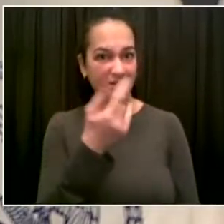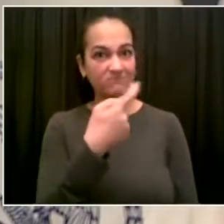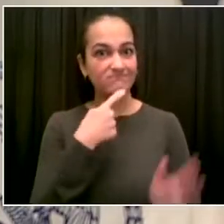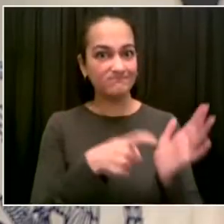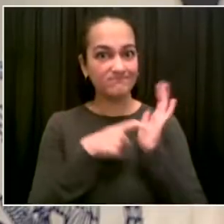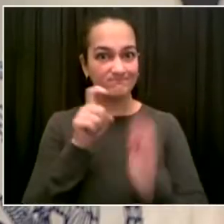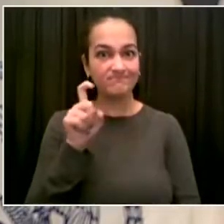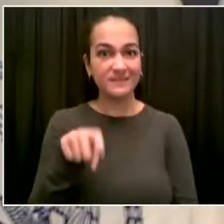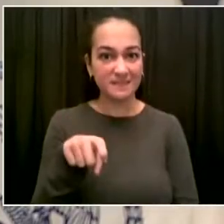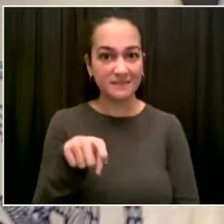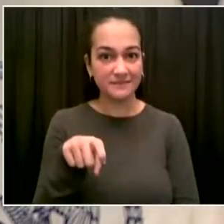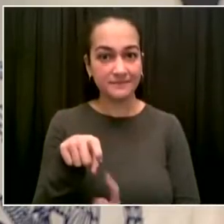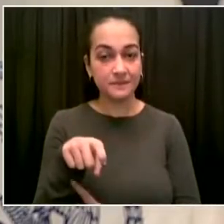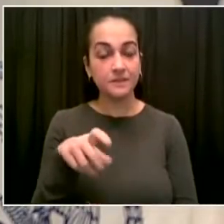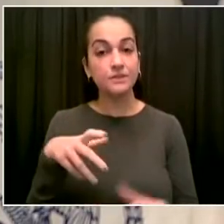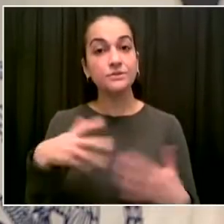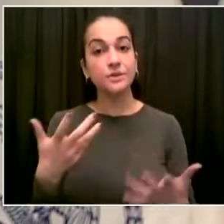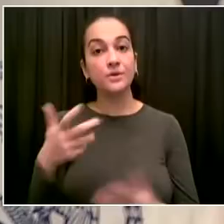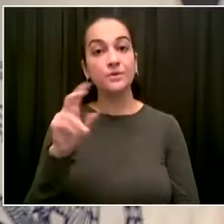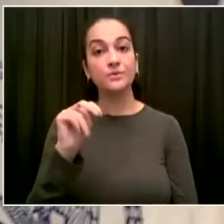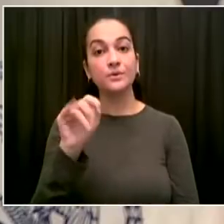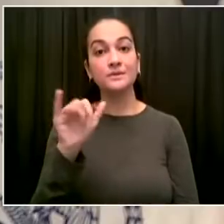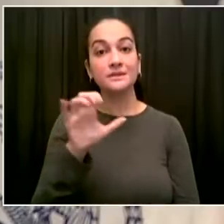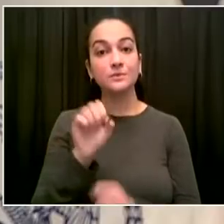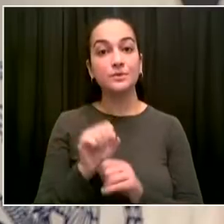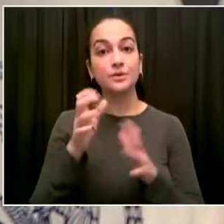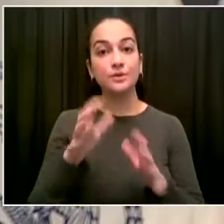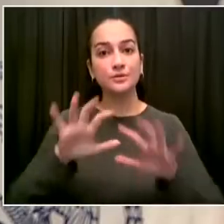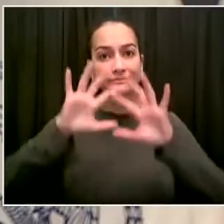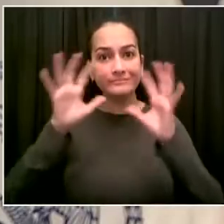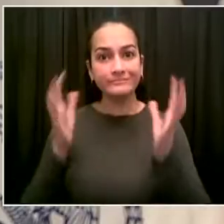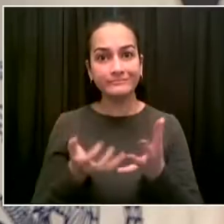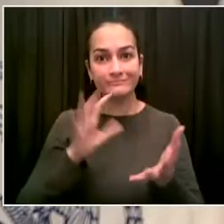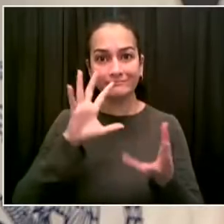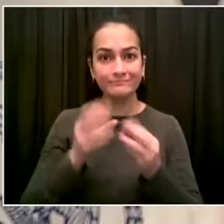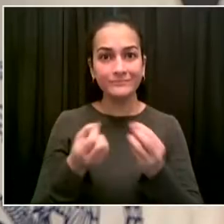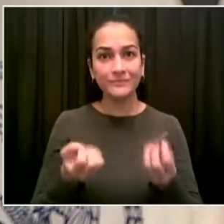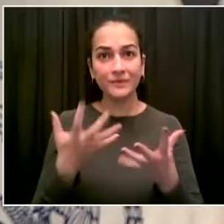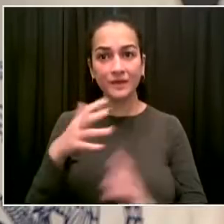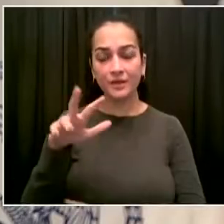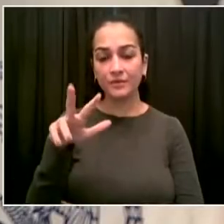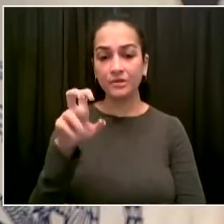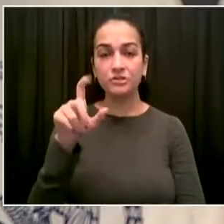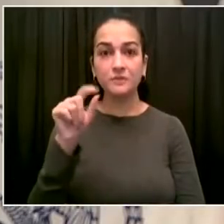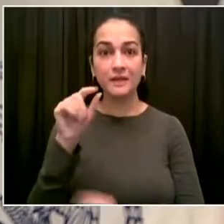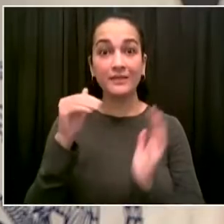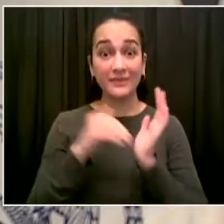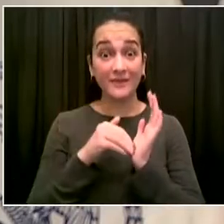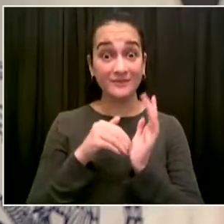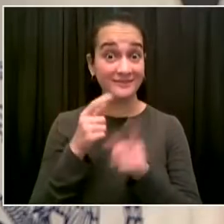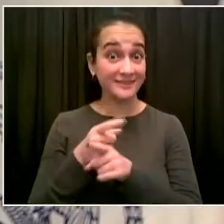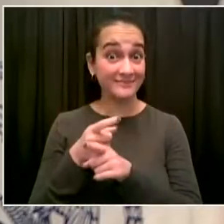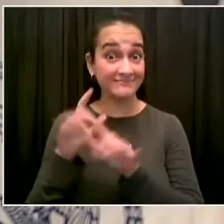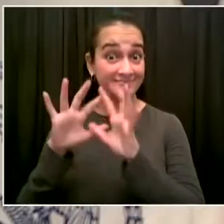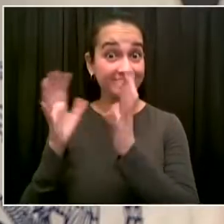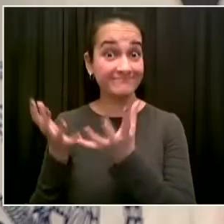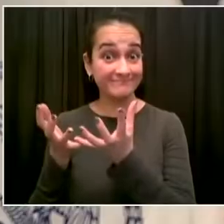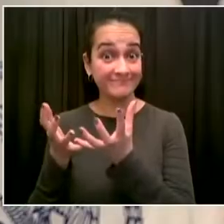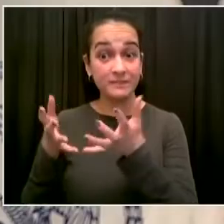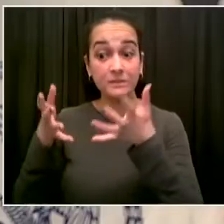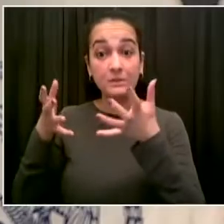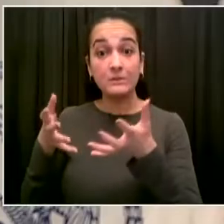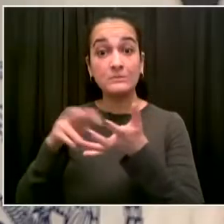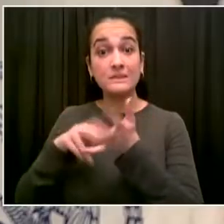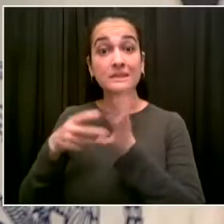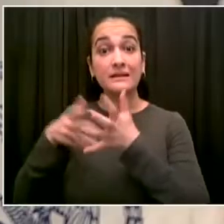310,000 city employees. So who does this not pertain to? It's across the board between what we've done previously and what we're doing